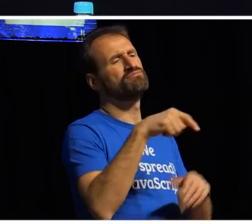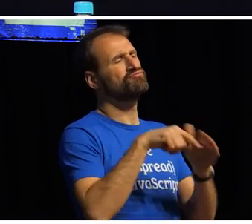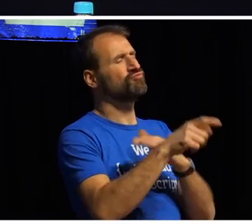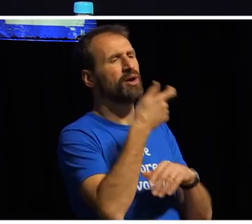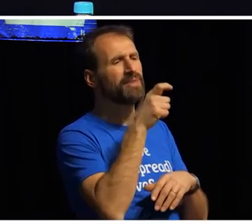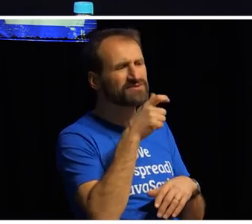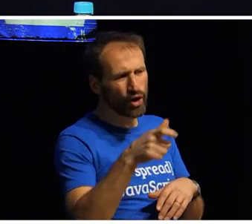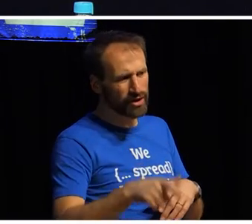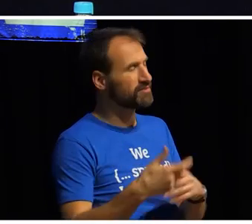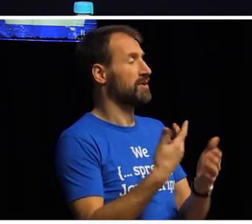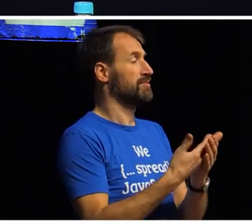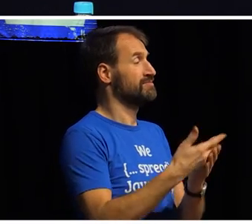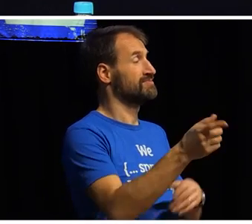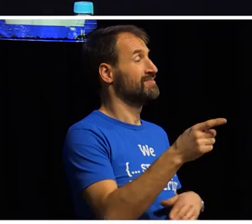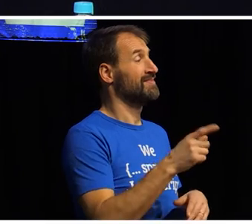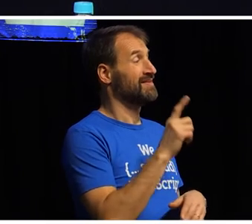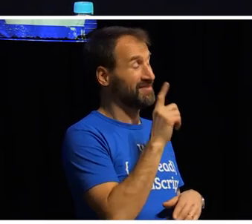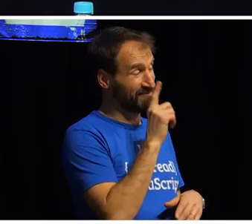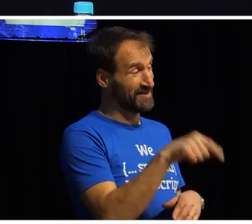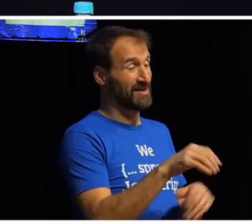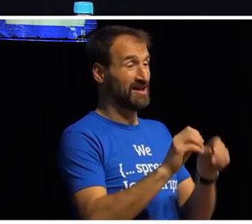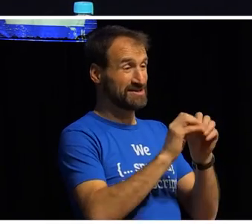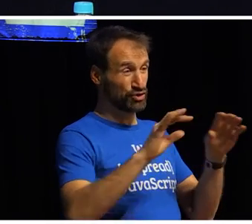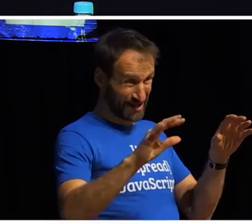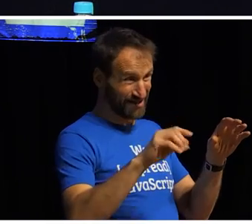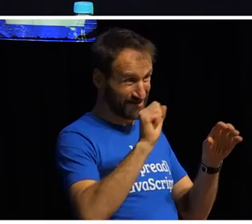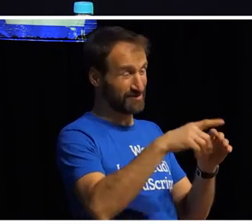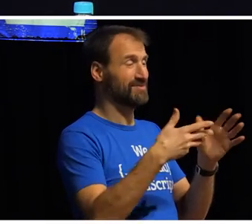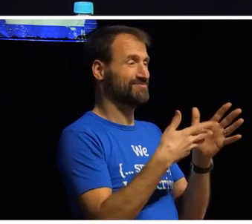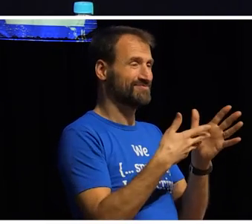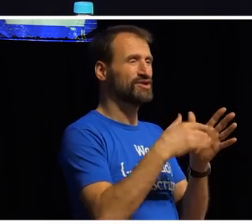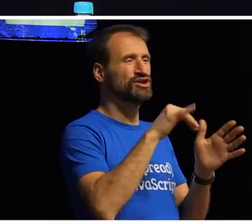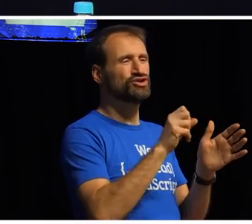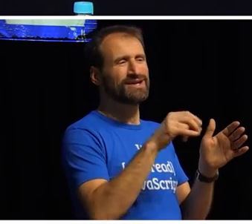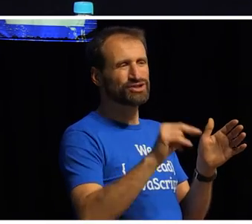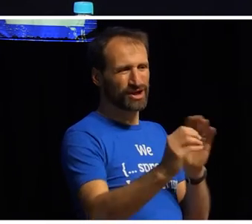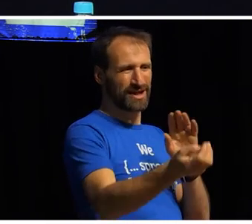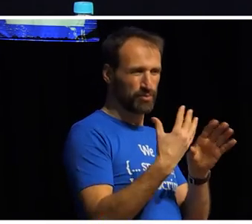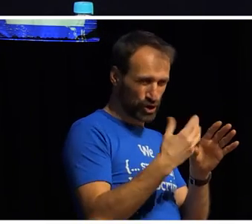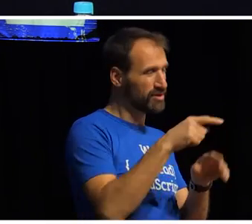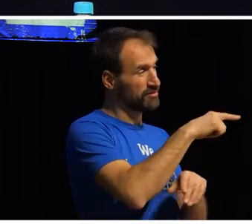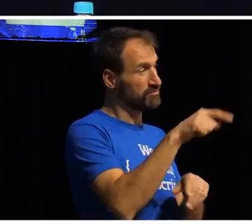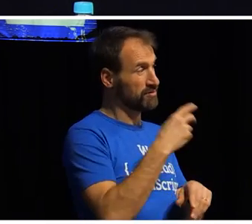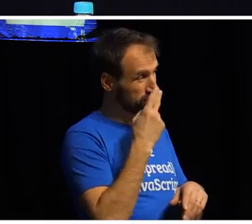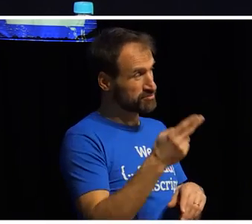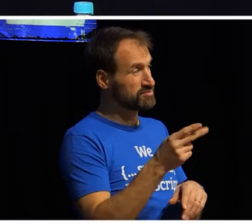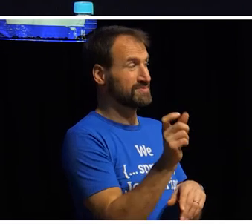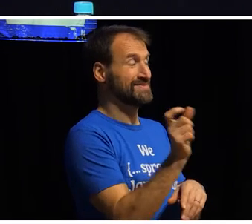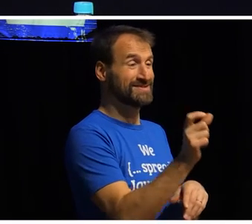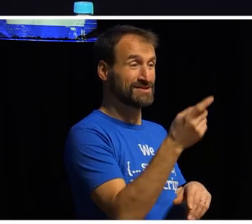an admin and a string however if you can control adjacent input then you can do something like this and instead of a string in the password you pass it